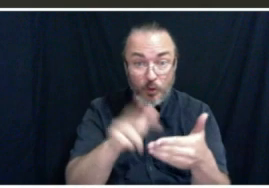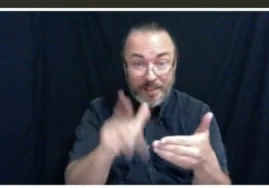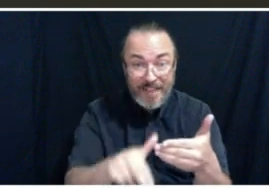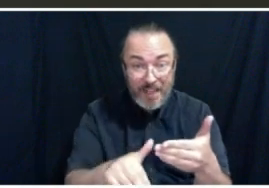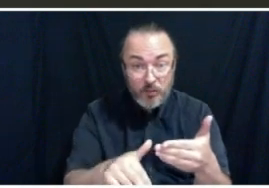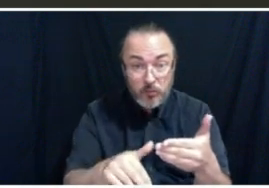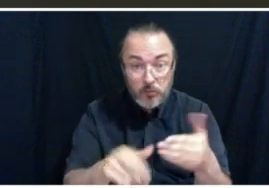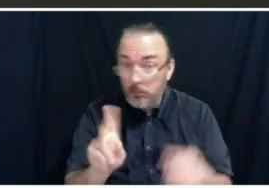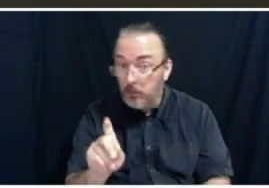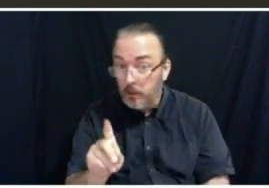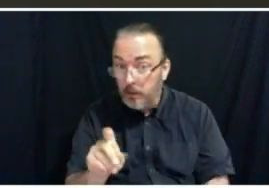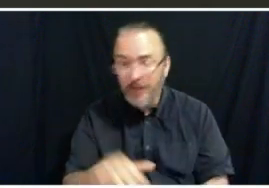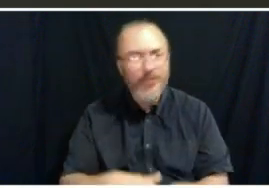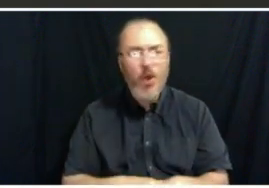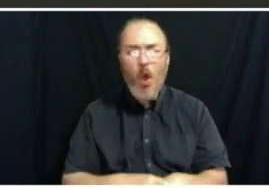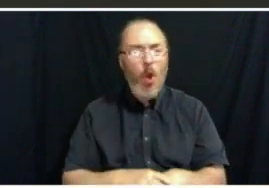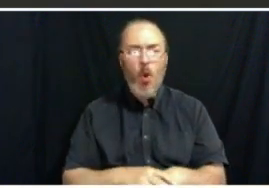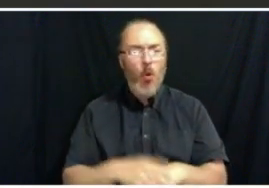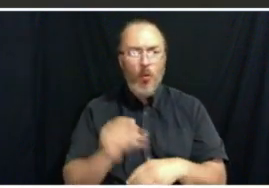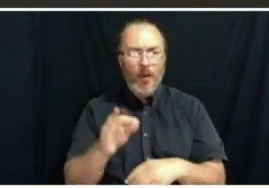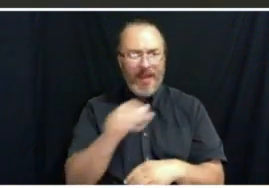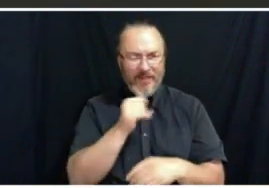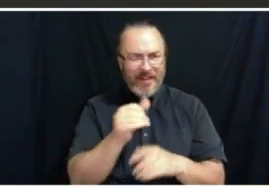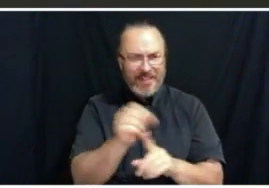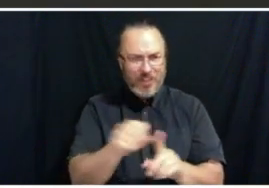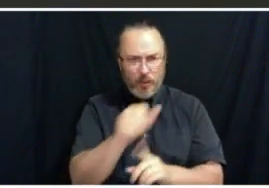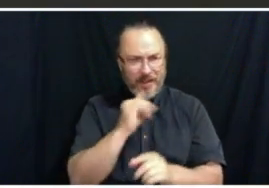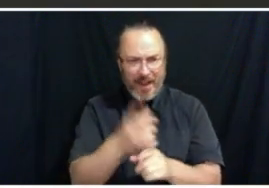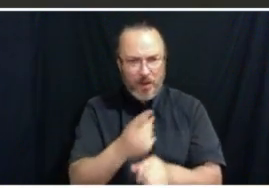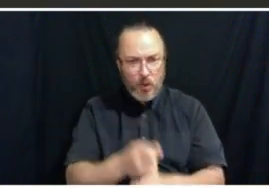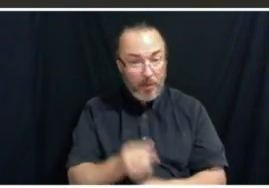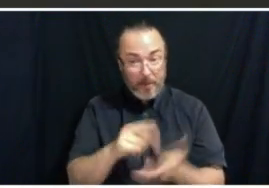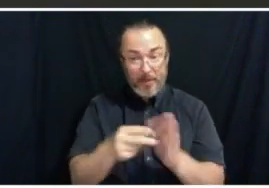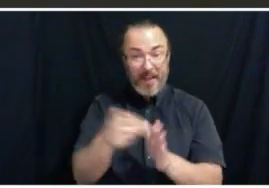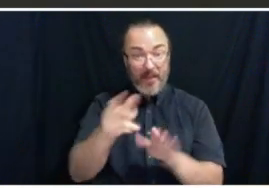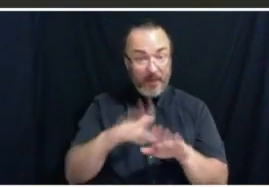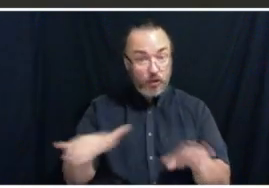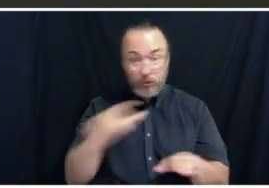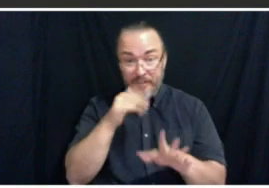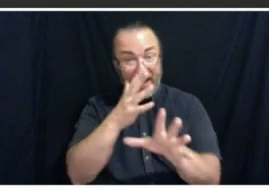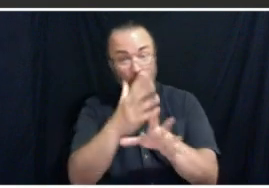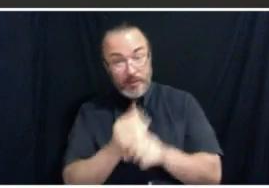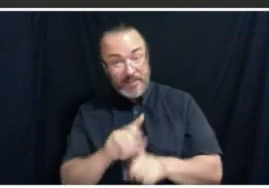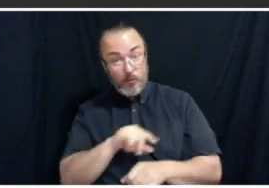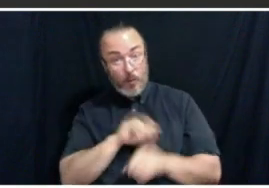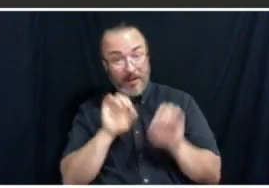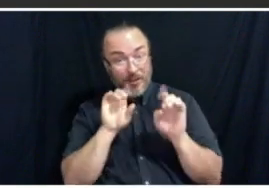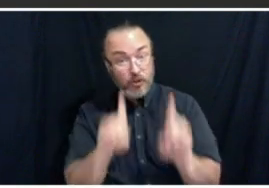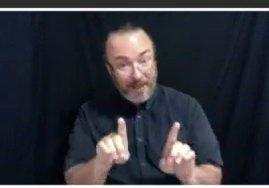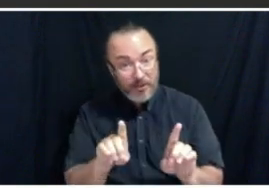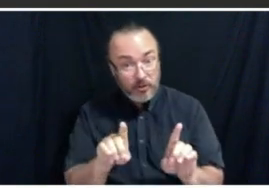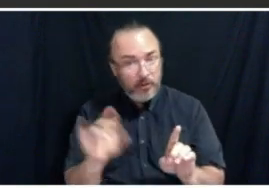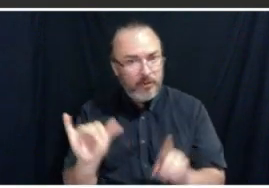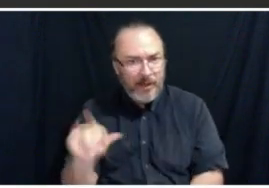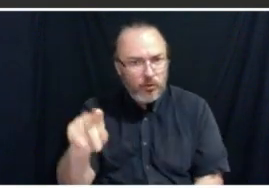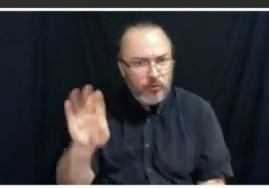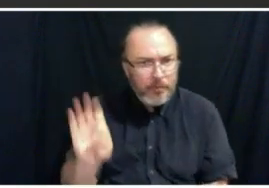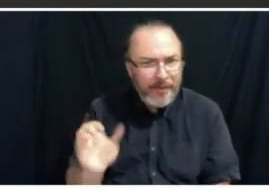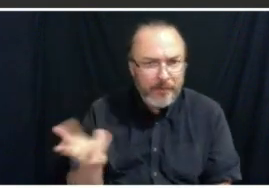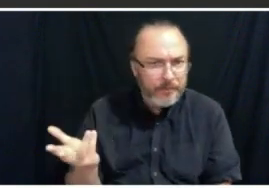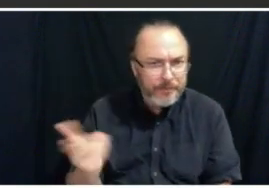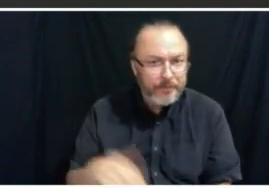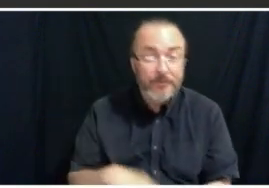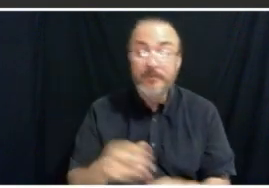the conditions were not appropriate, meaning that if these children were not receiving the quality of education to which they were entitled. No, if, say,